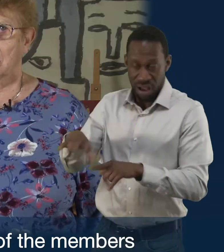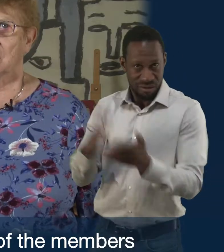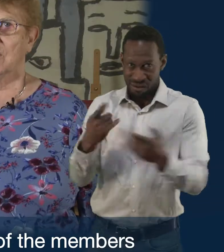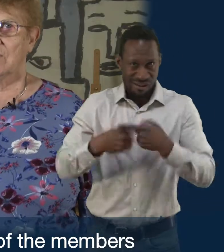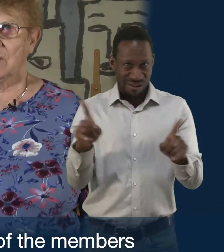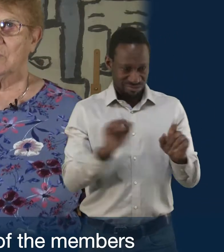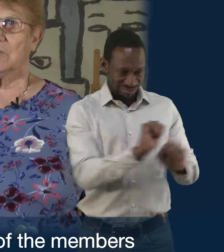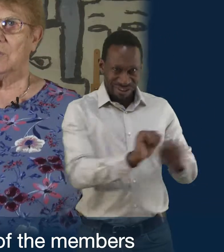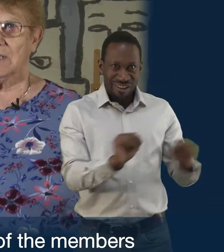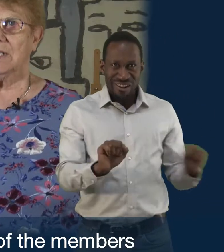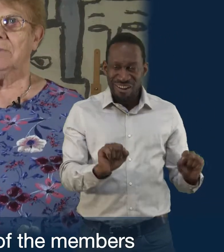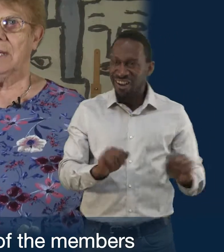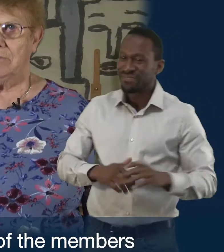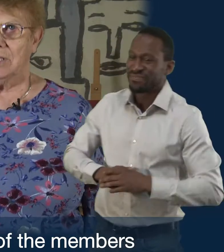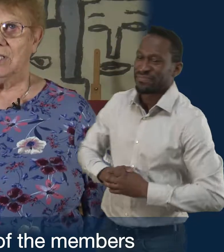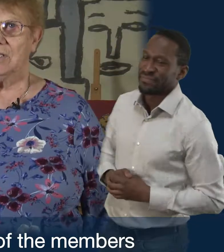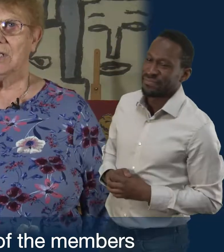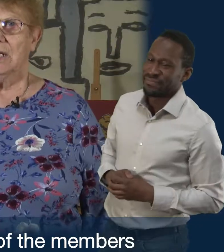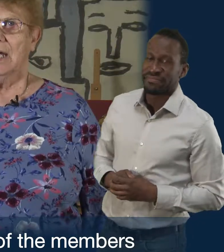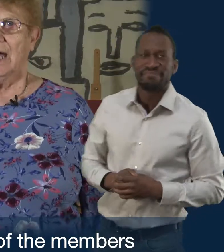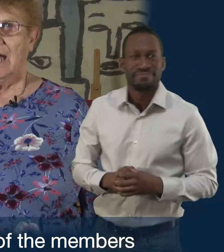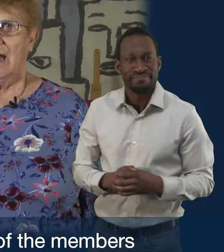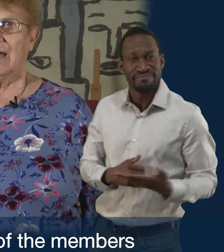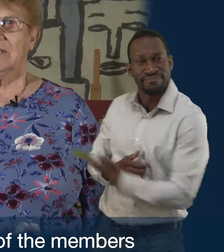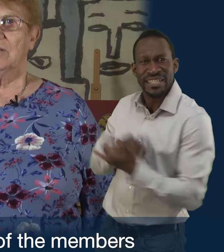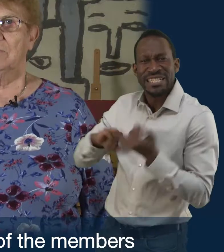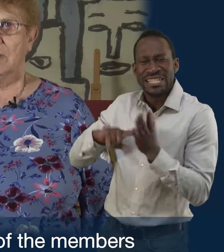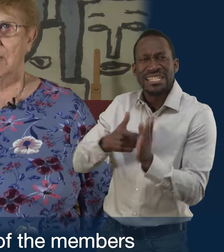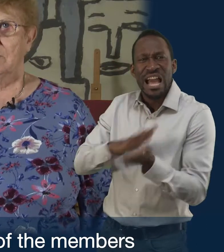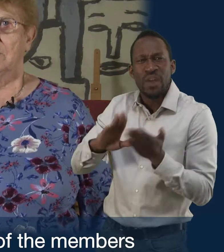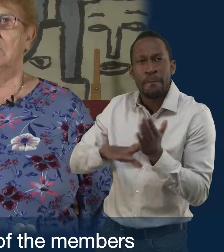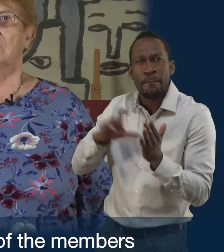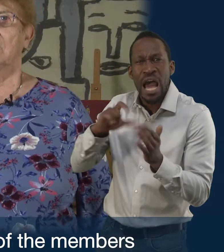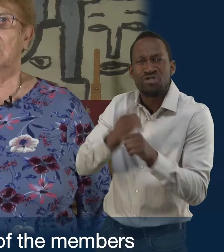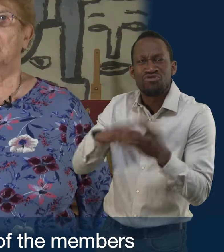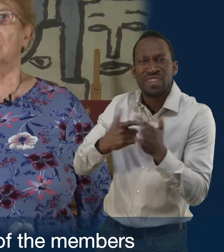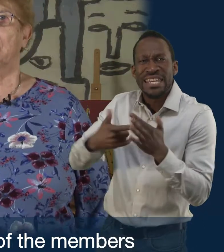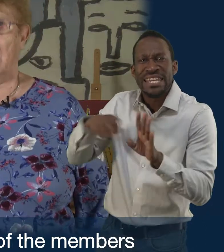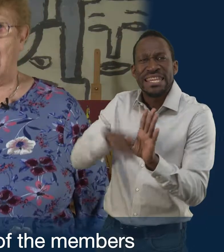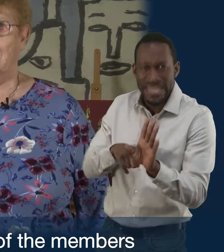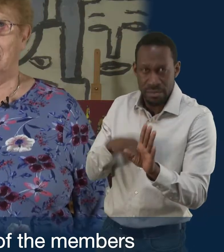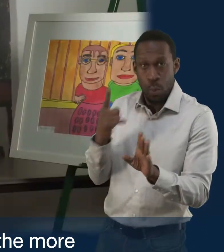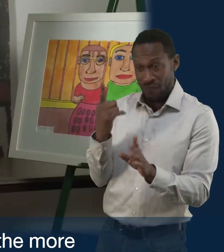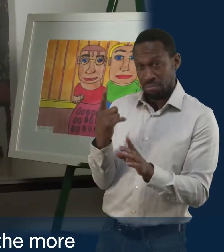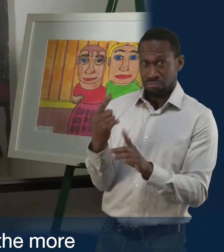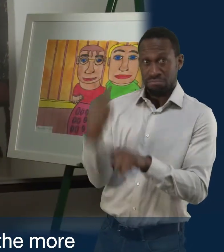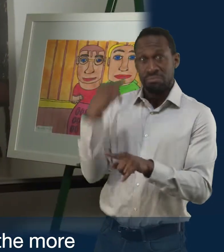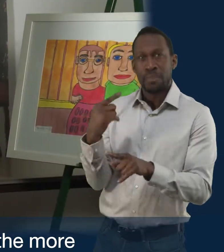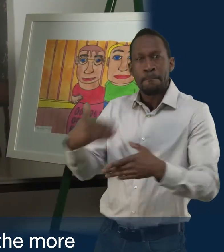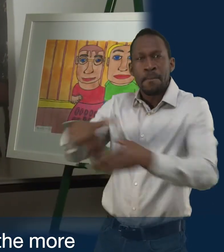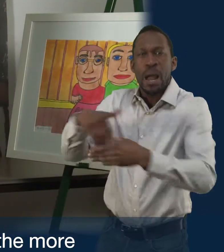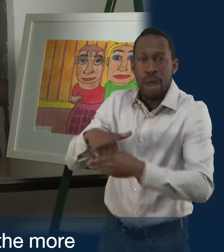Sarah McGreevy was one of the members, and her mum was Pam.